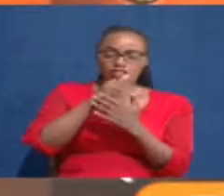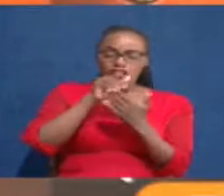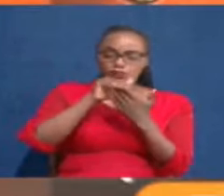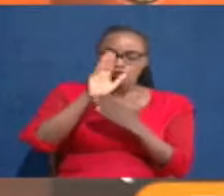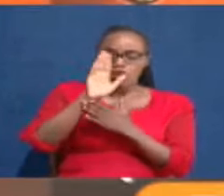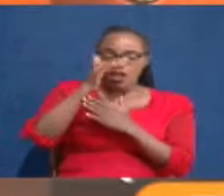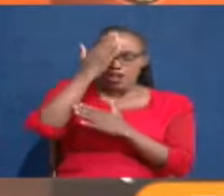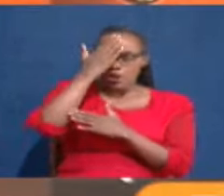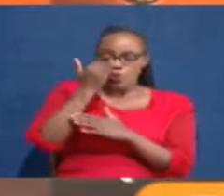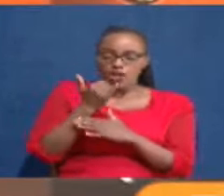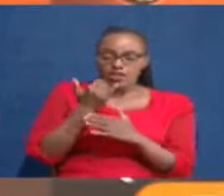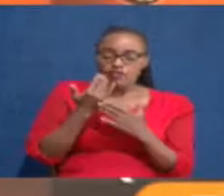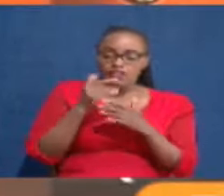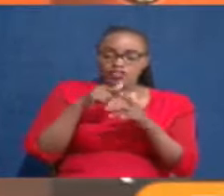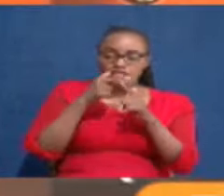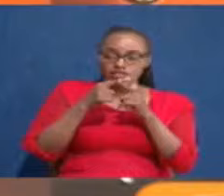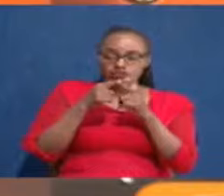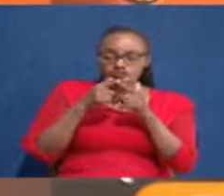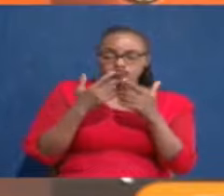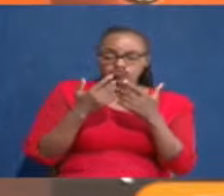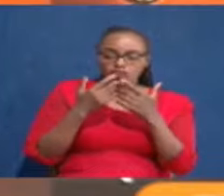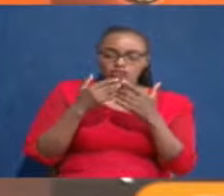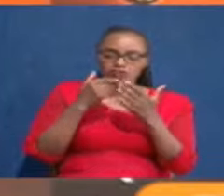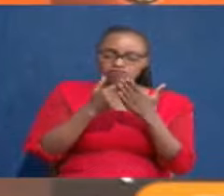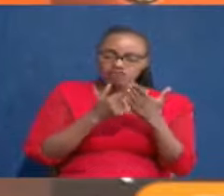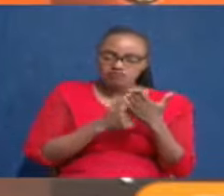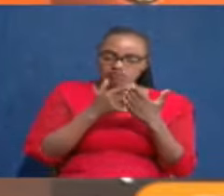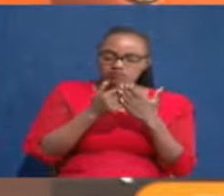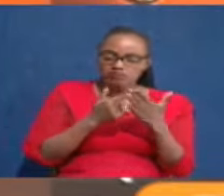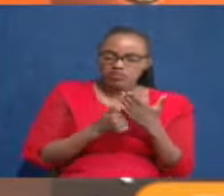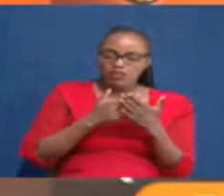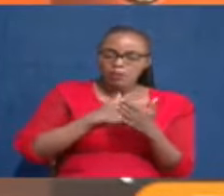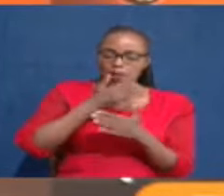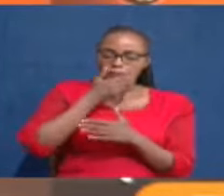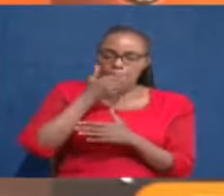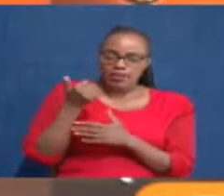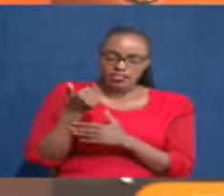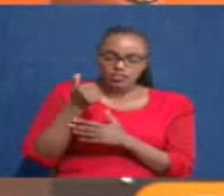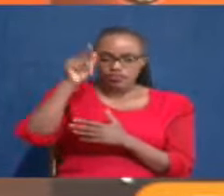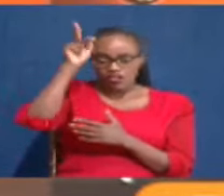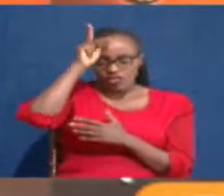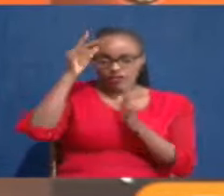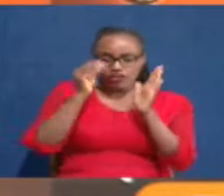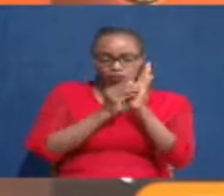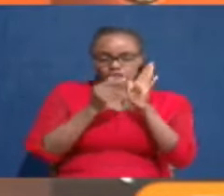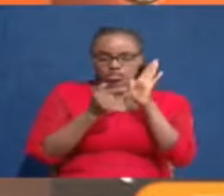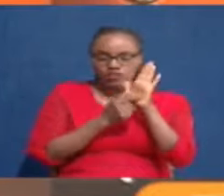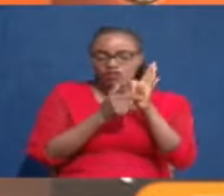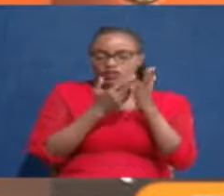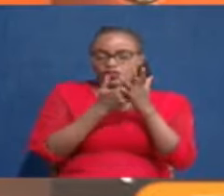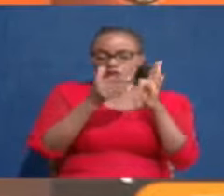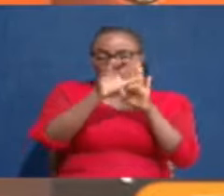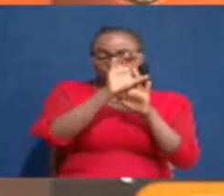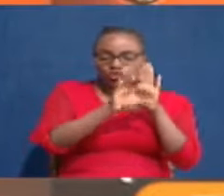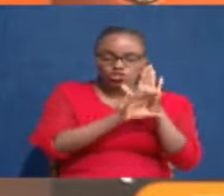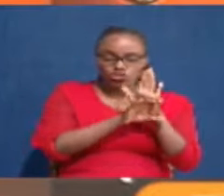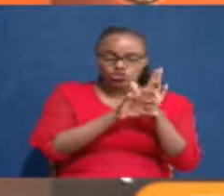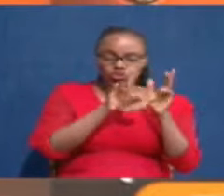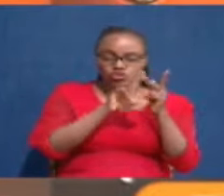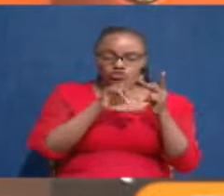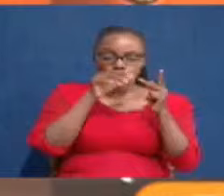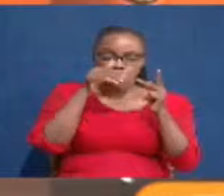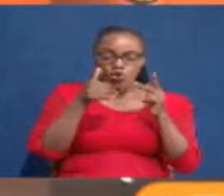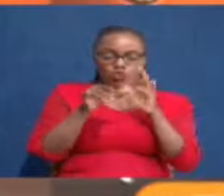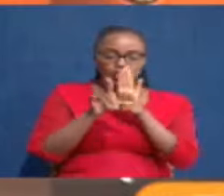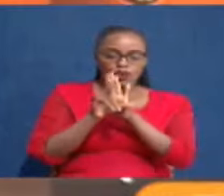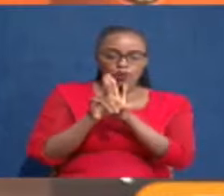because the bipartisan talks are, to the best of my knowledge, not anchored in either the Constitution or